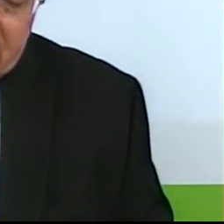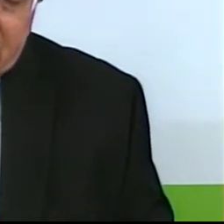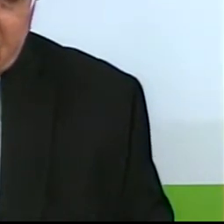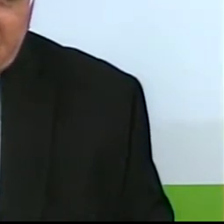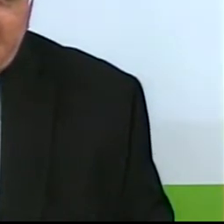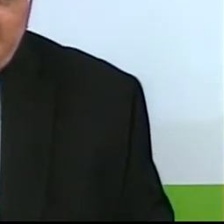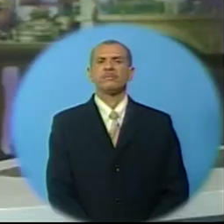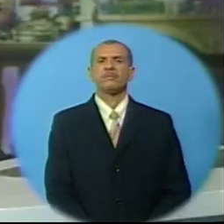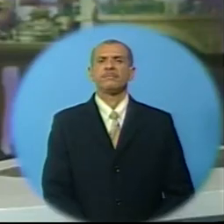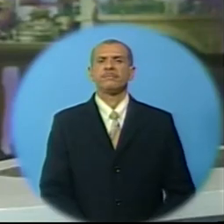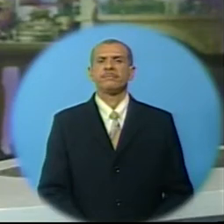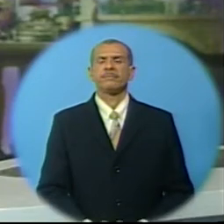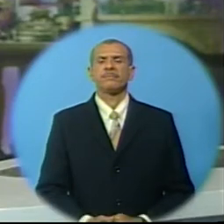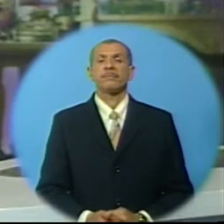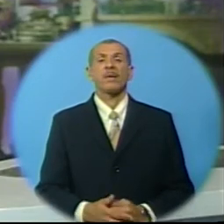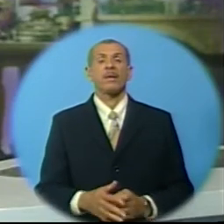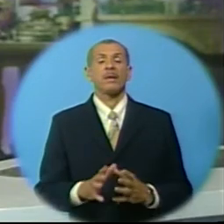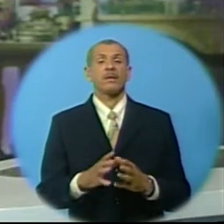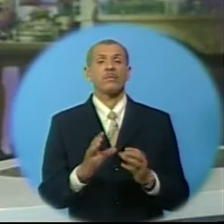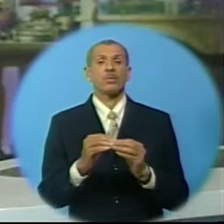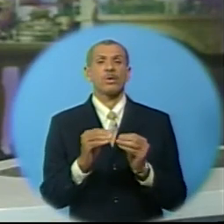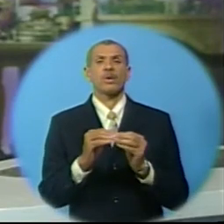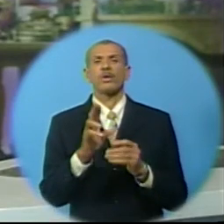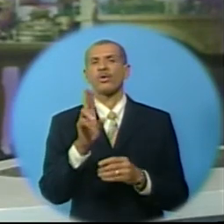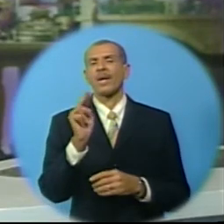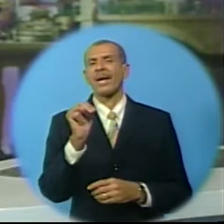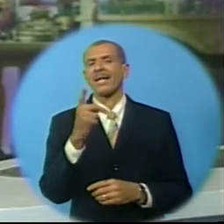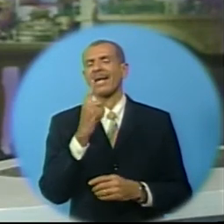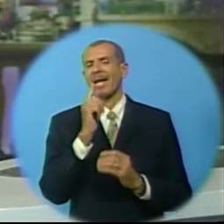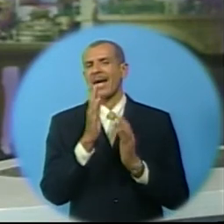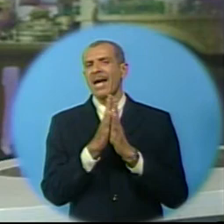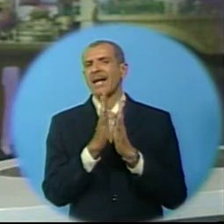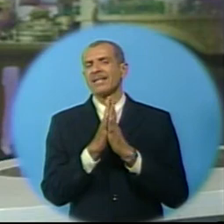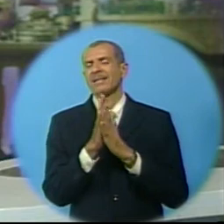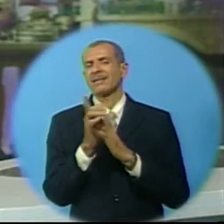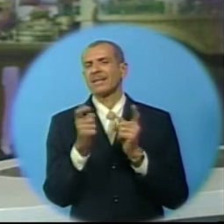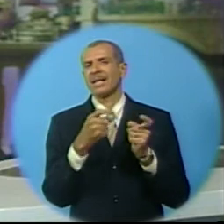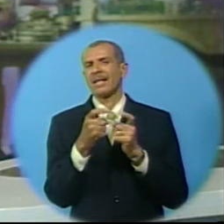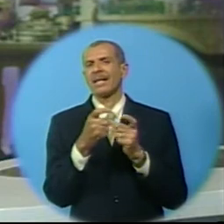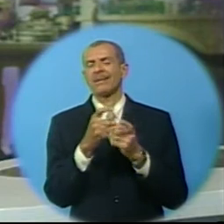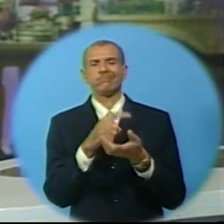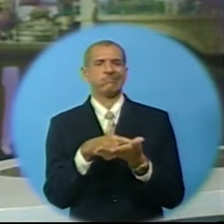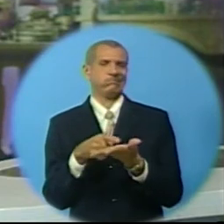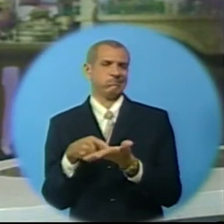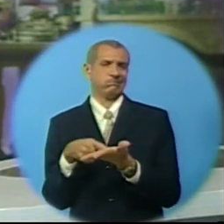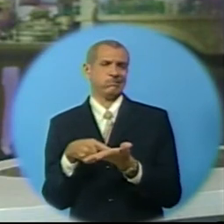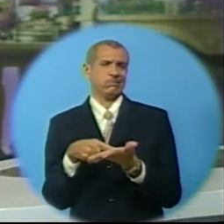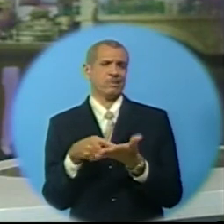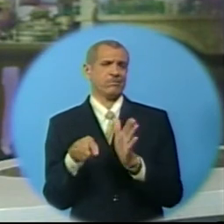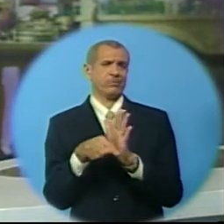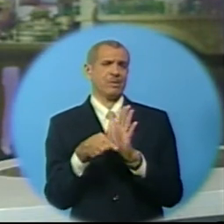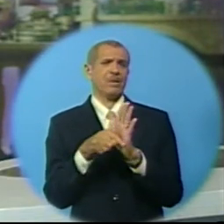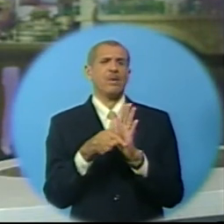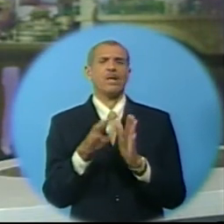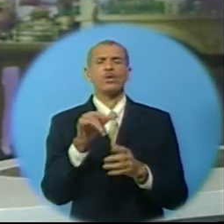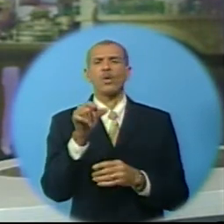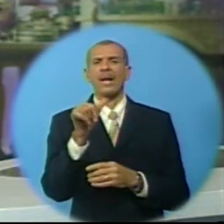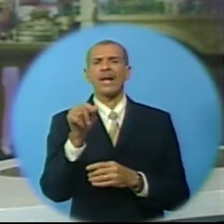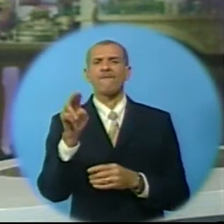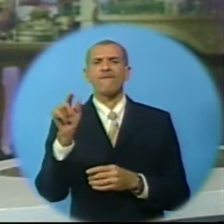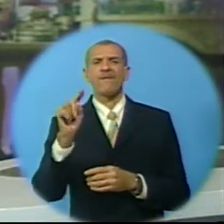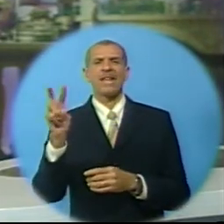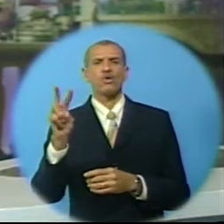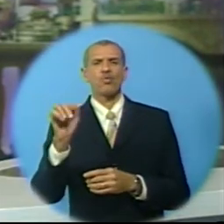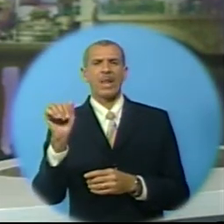countries. Still to come, the UN is being asked to deal with the border dispute between Guyana and Venezuela.